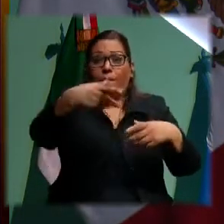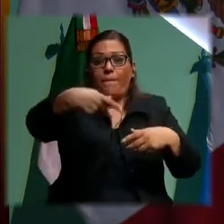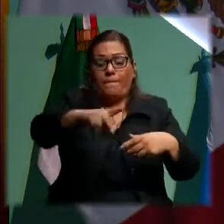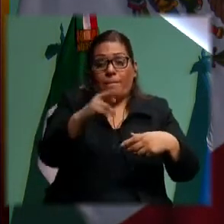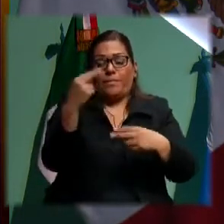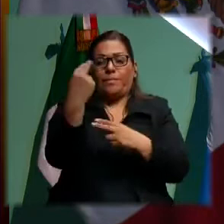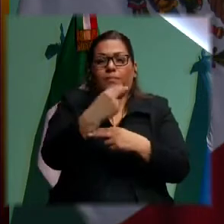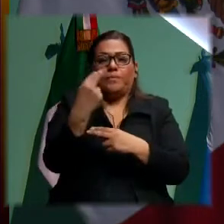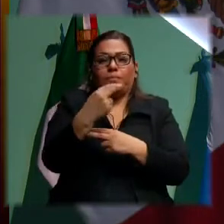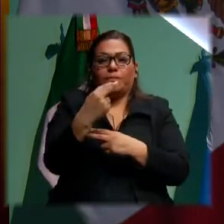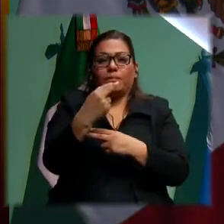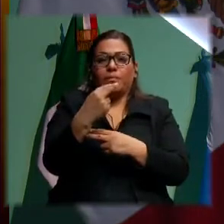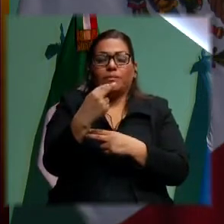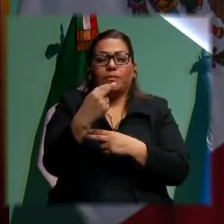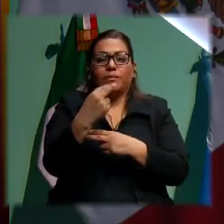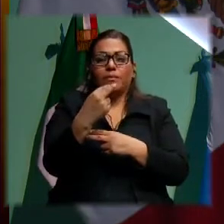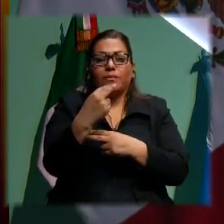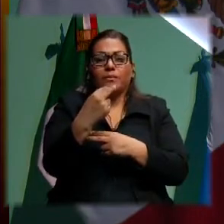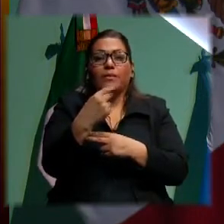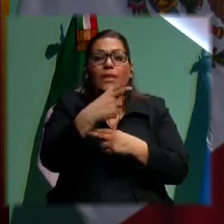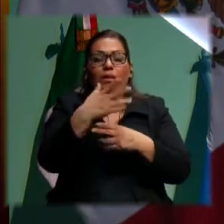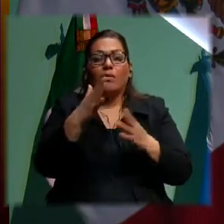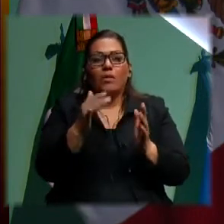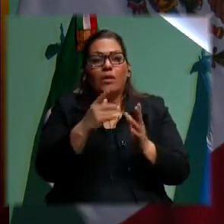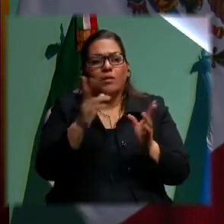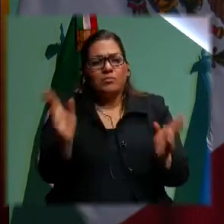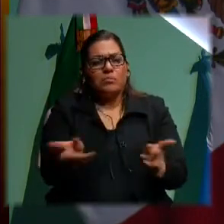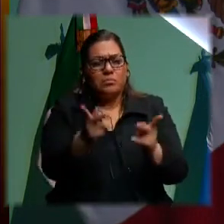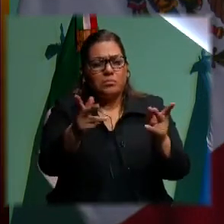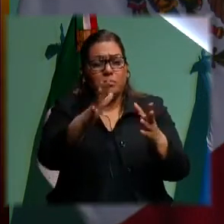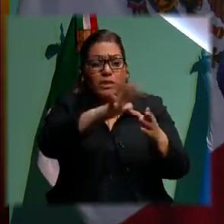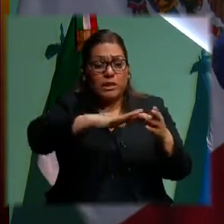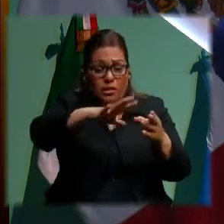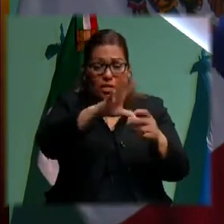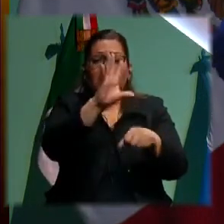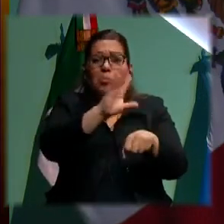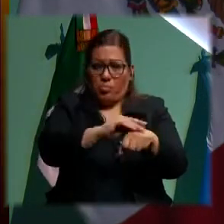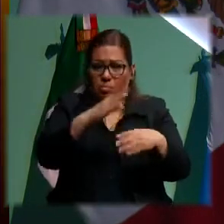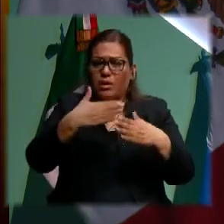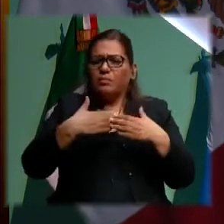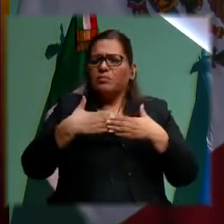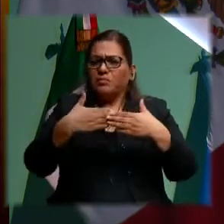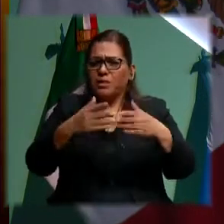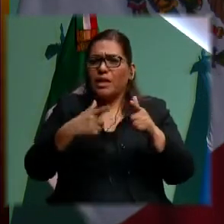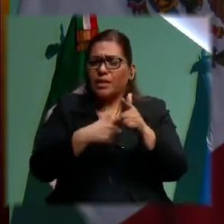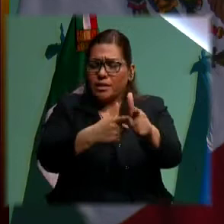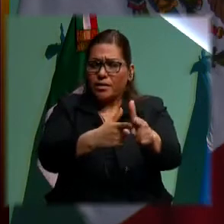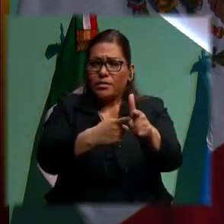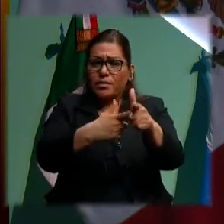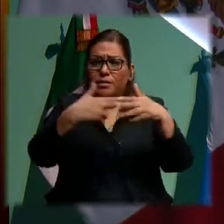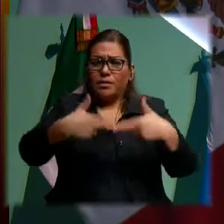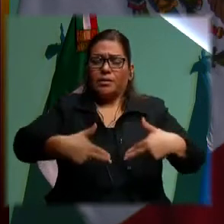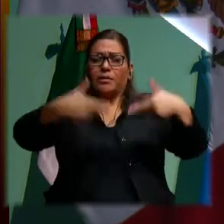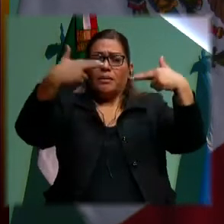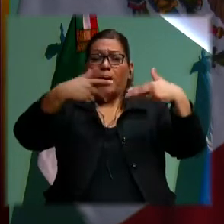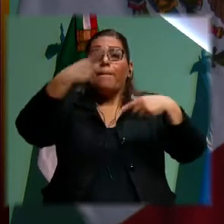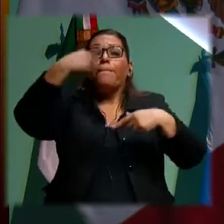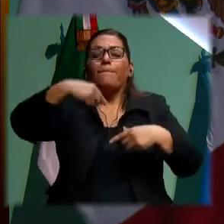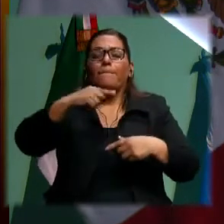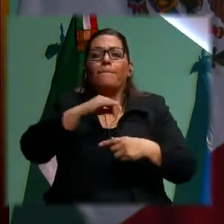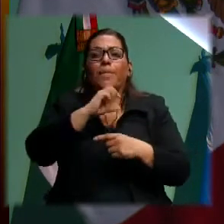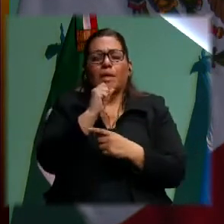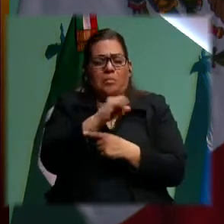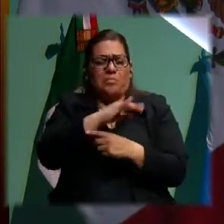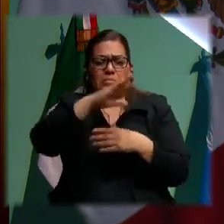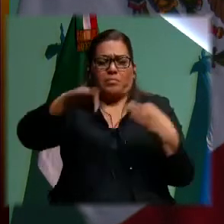actually allow the businesses to go forward and to have the whole of the village be